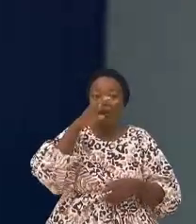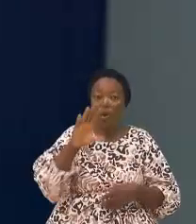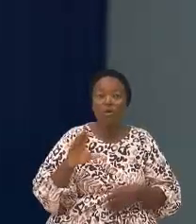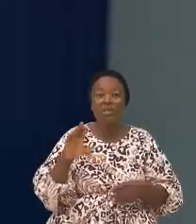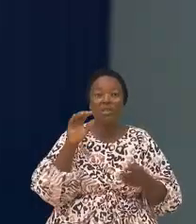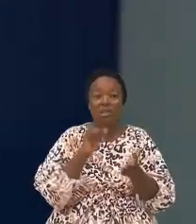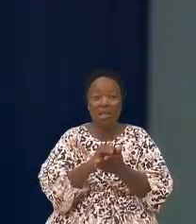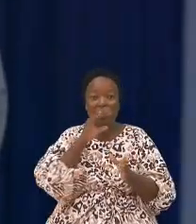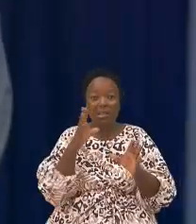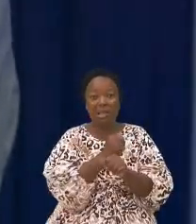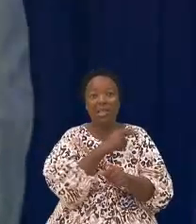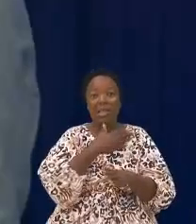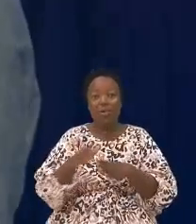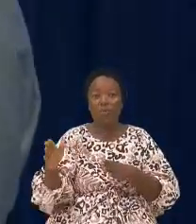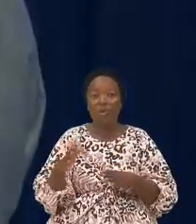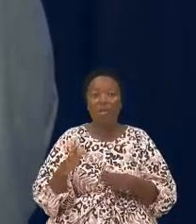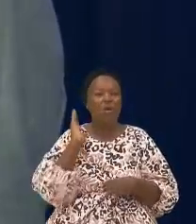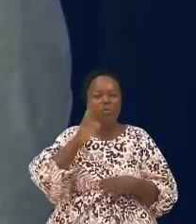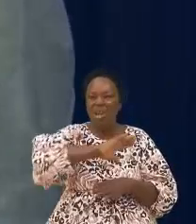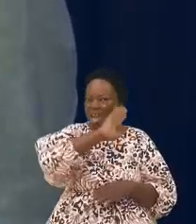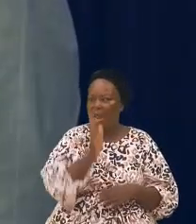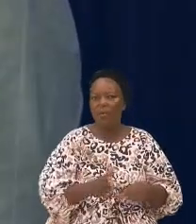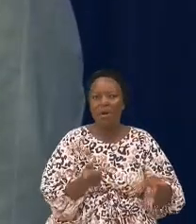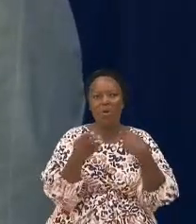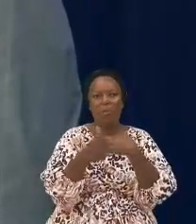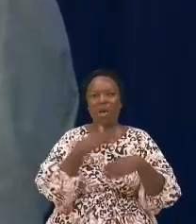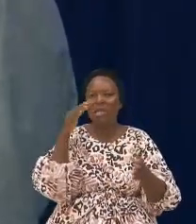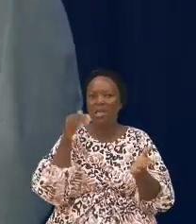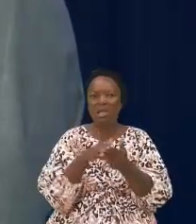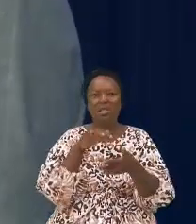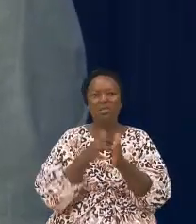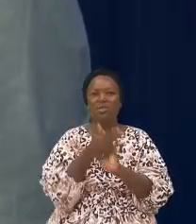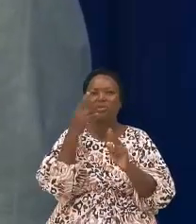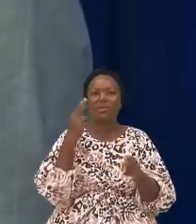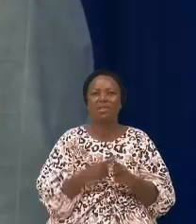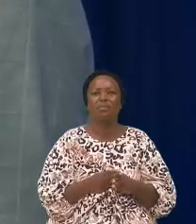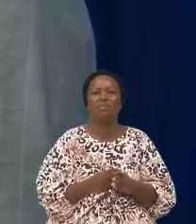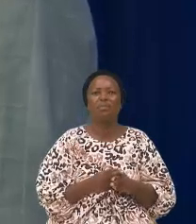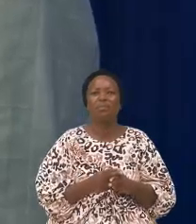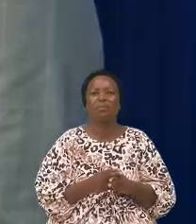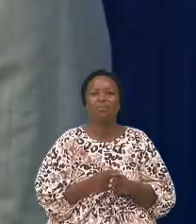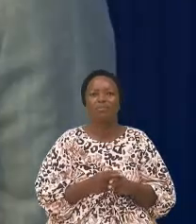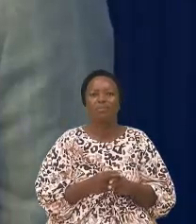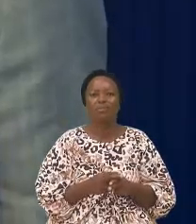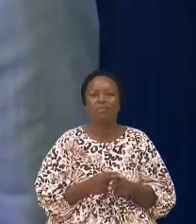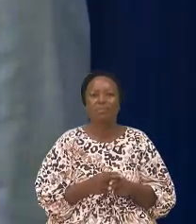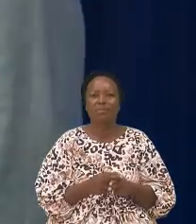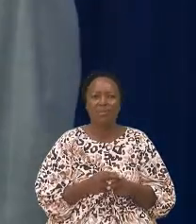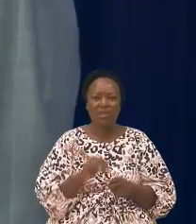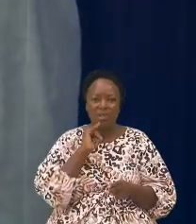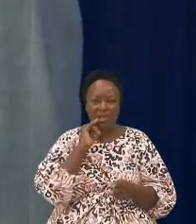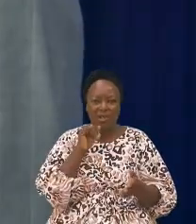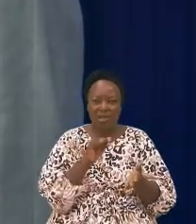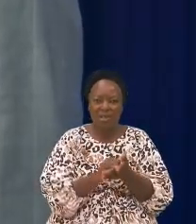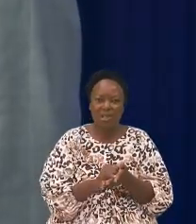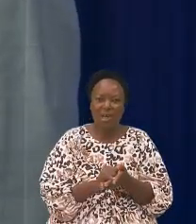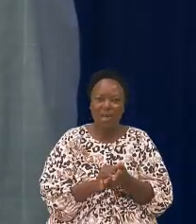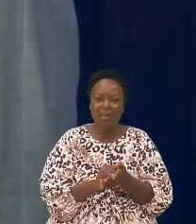in Christ, that curse that is taken away will never come back again.